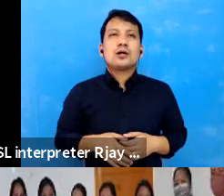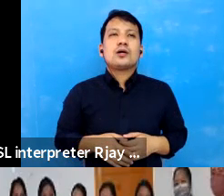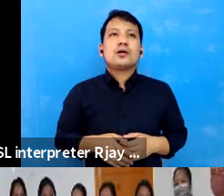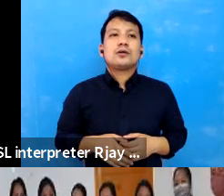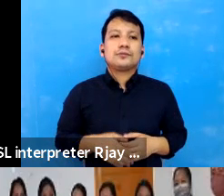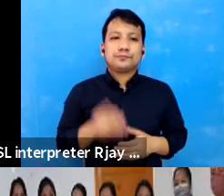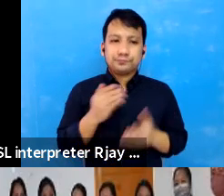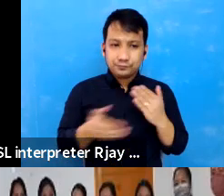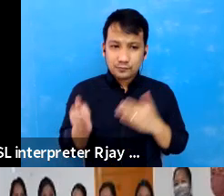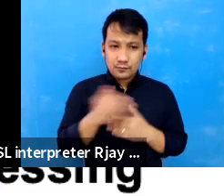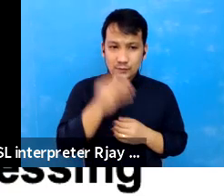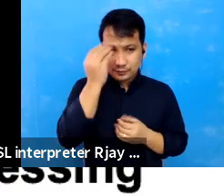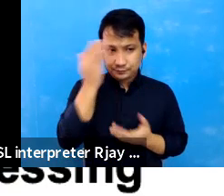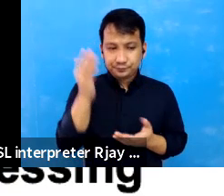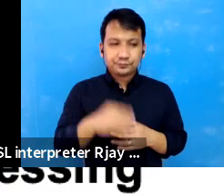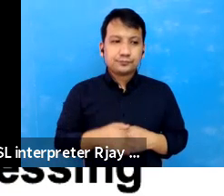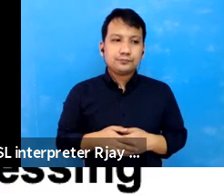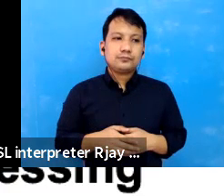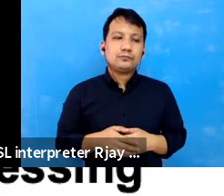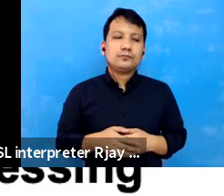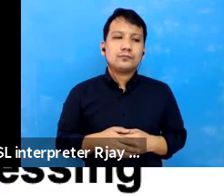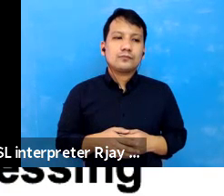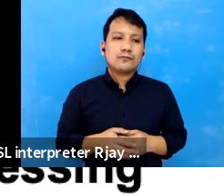Next slide, please.